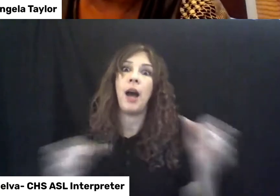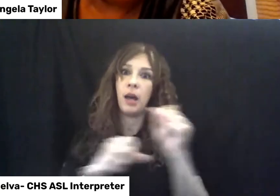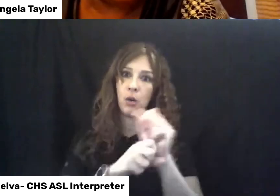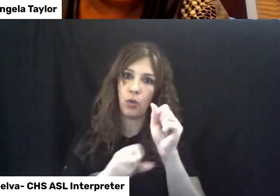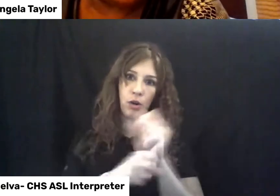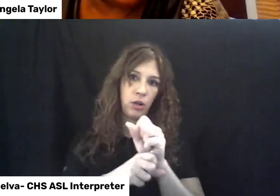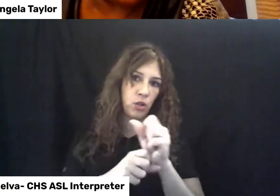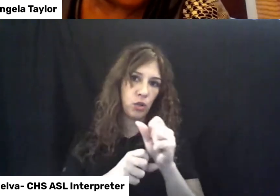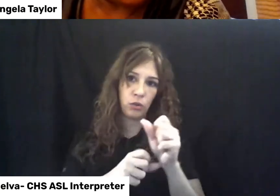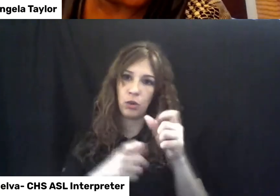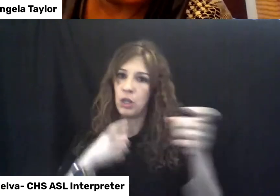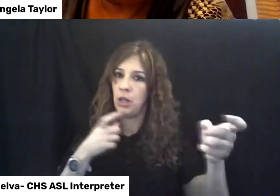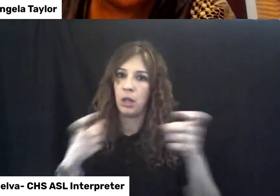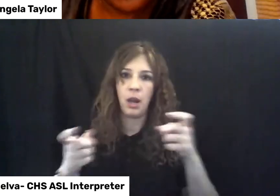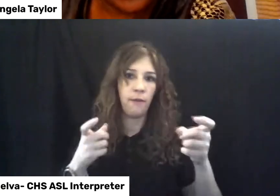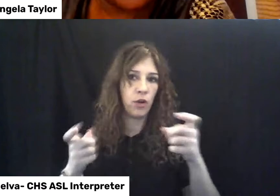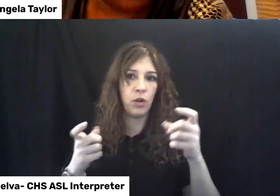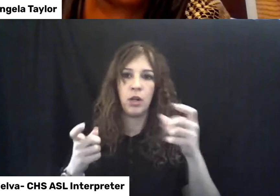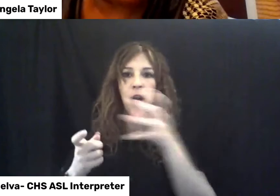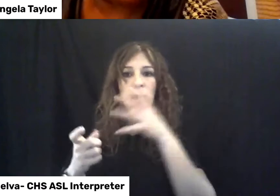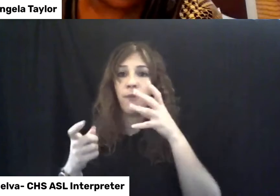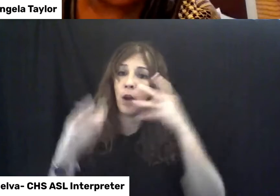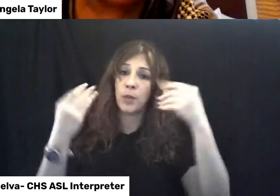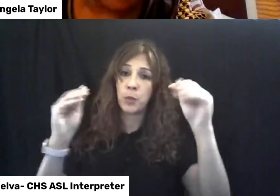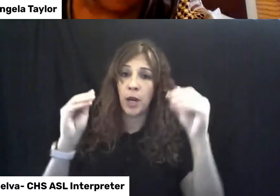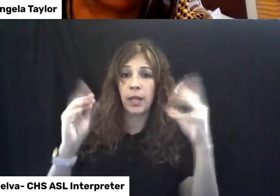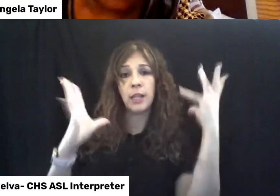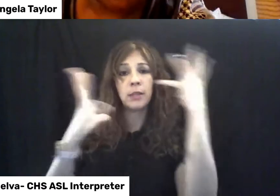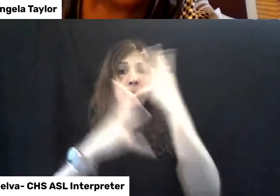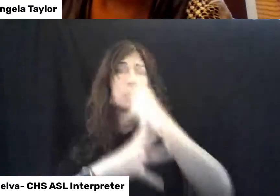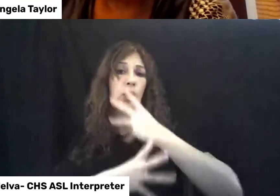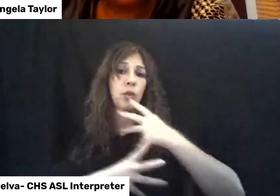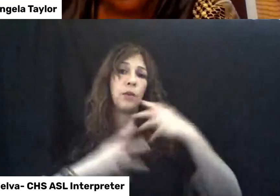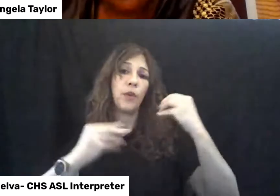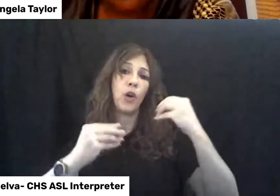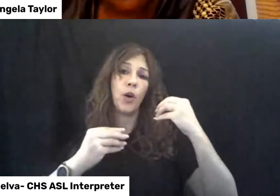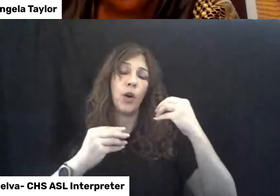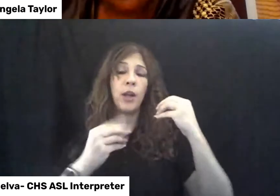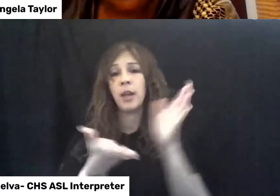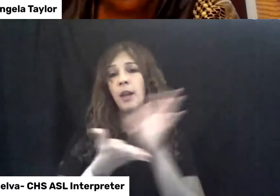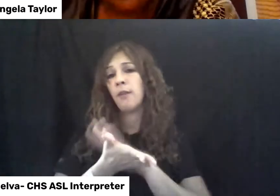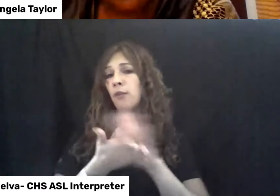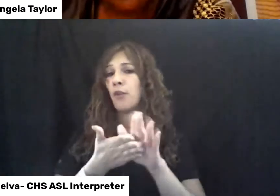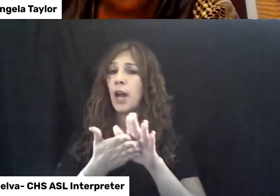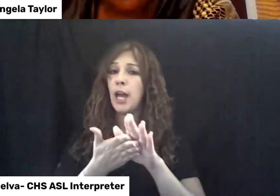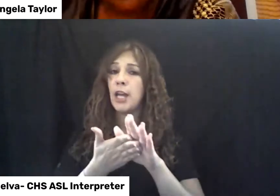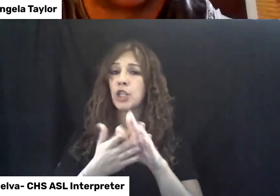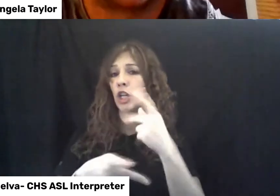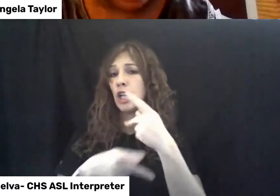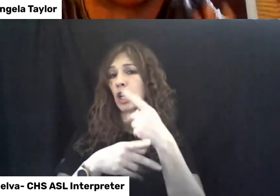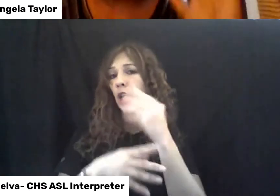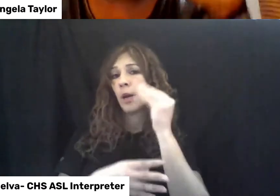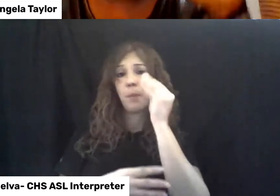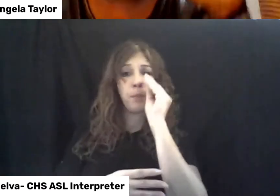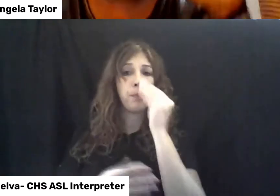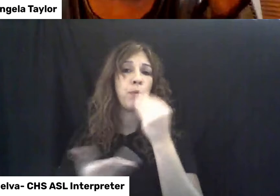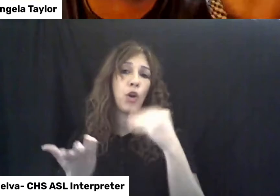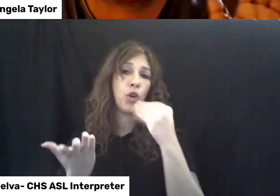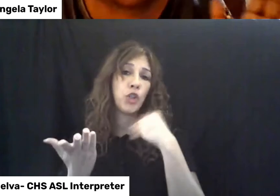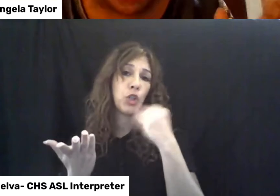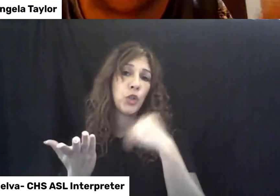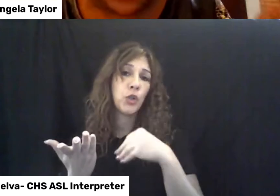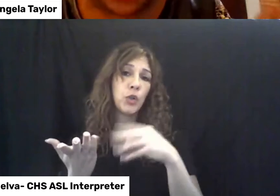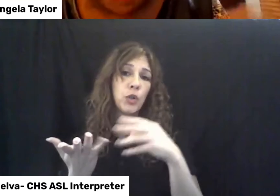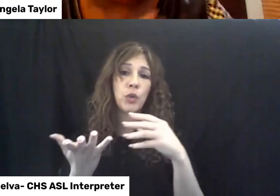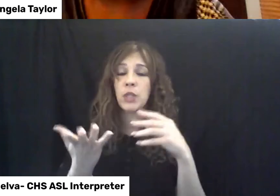It looks beautiful. The music is playing, all the fresh produce, food demos, kids running around, happy,